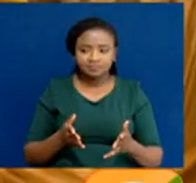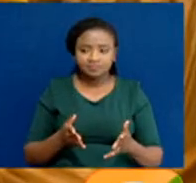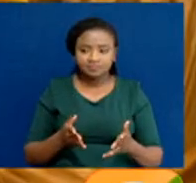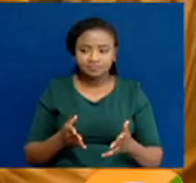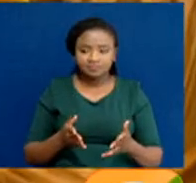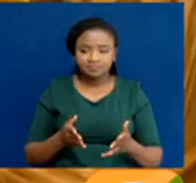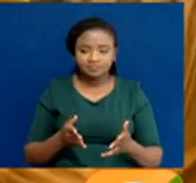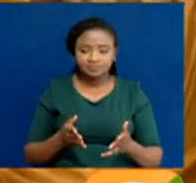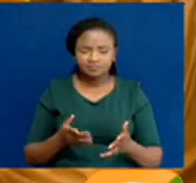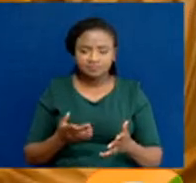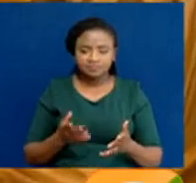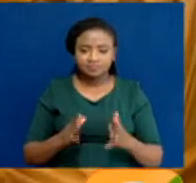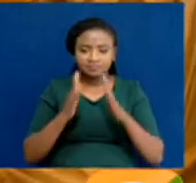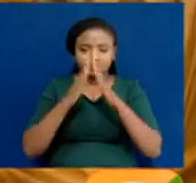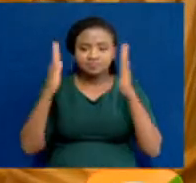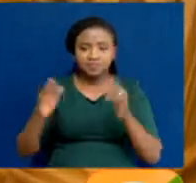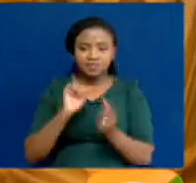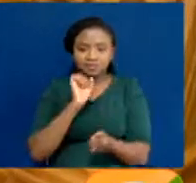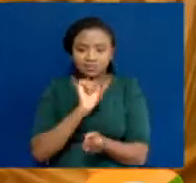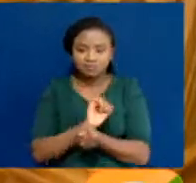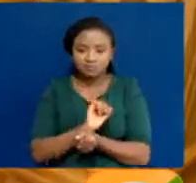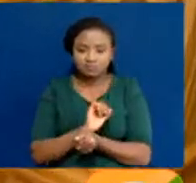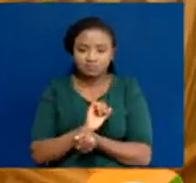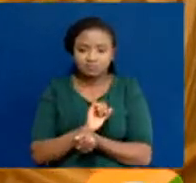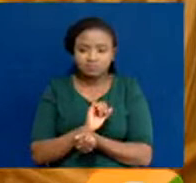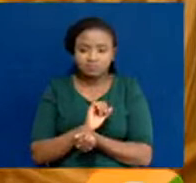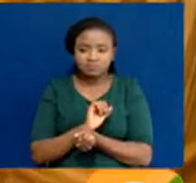I'm in the residence and nothing